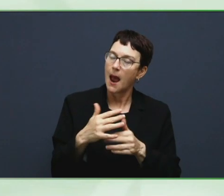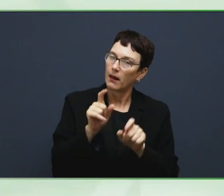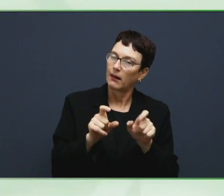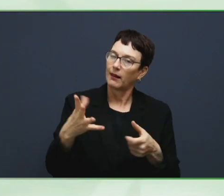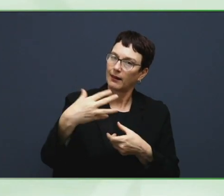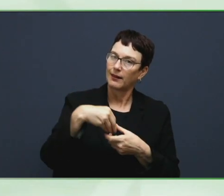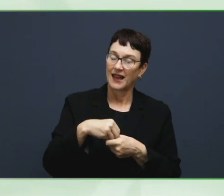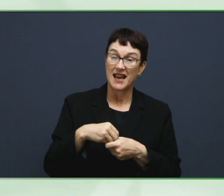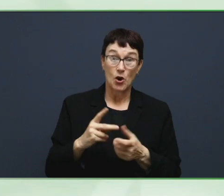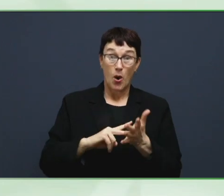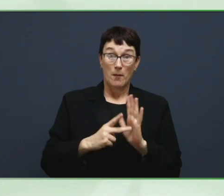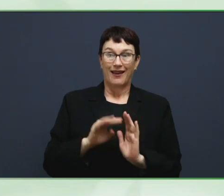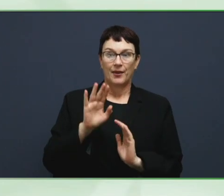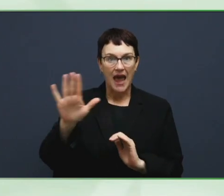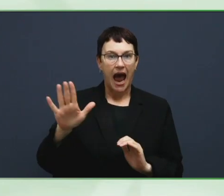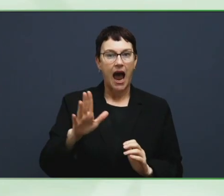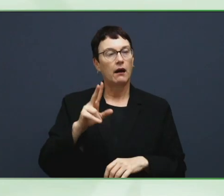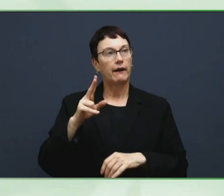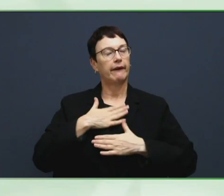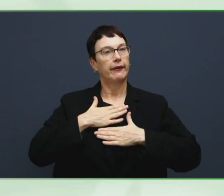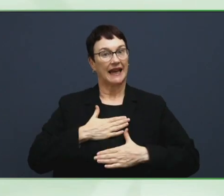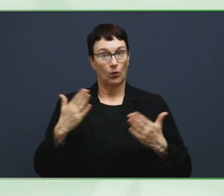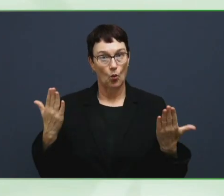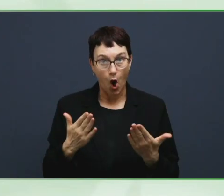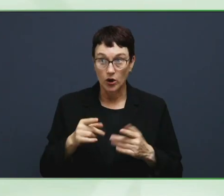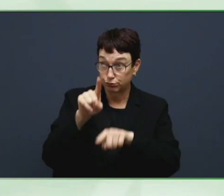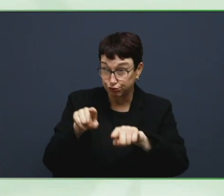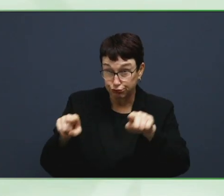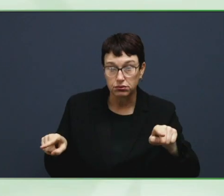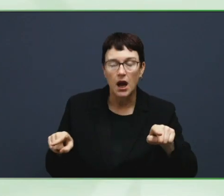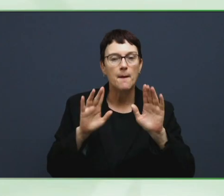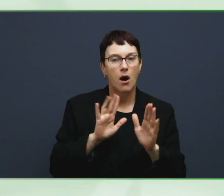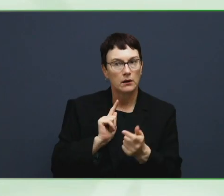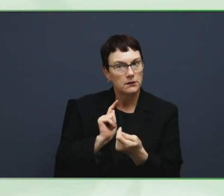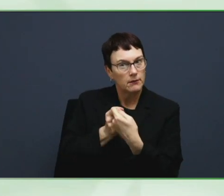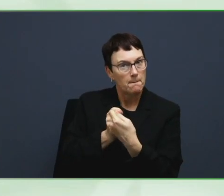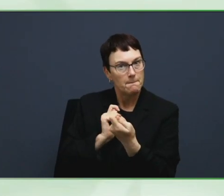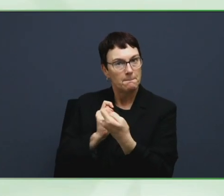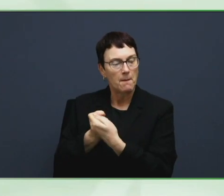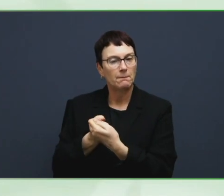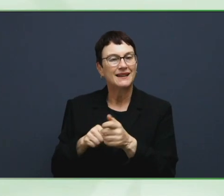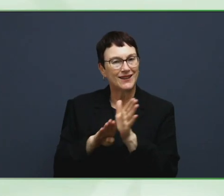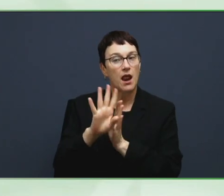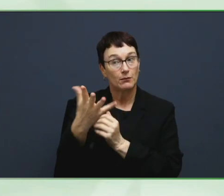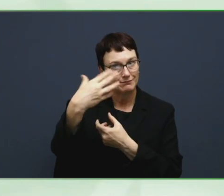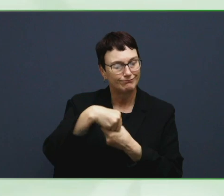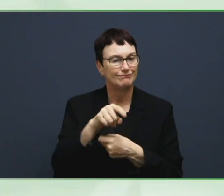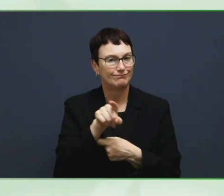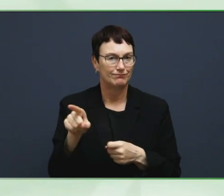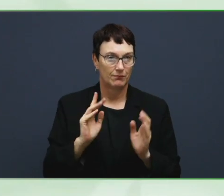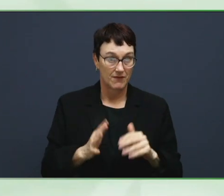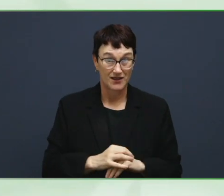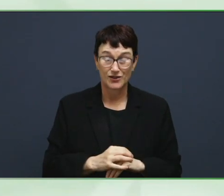effective and reflective of their diverse needs. Overcoming financial and systematic barriers is essential to